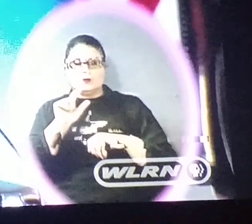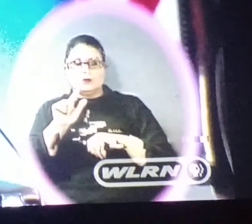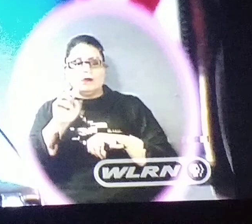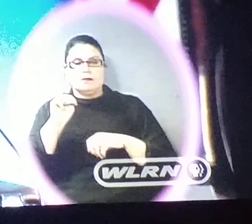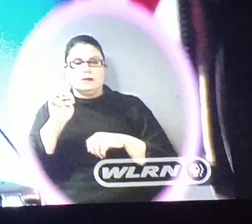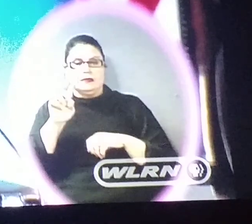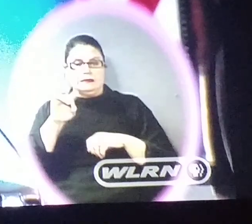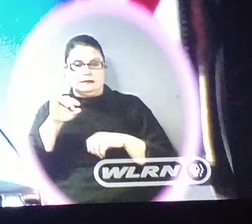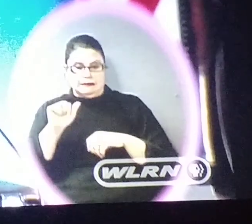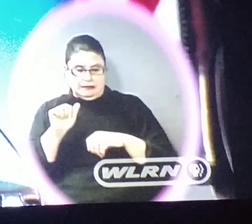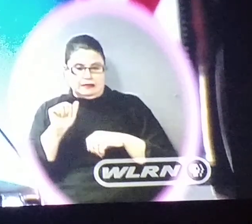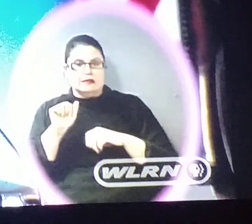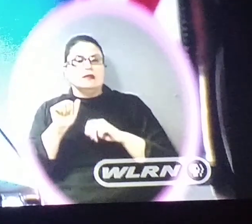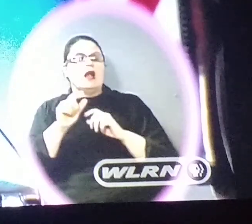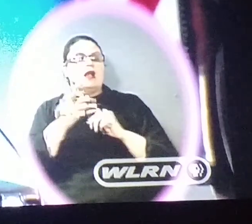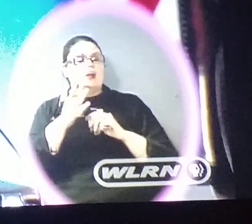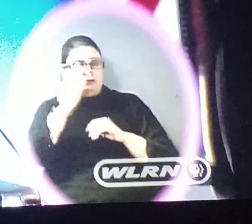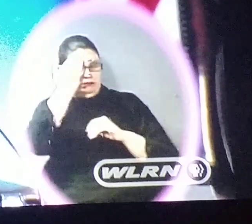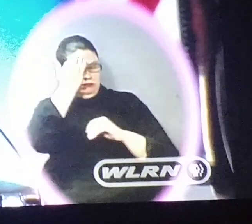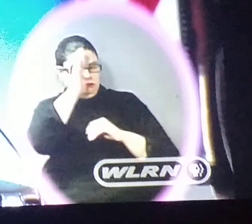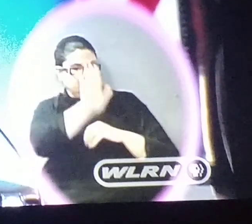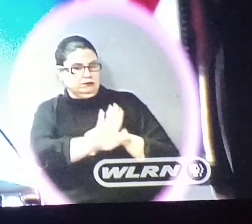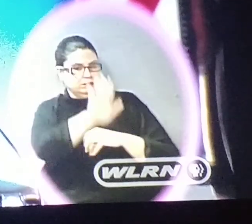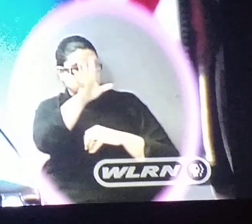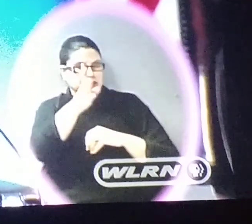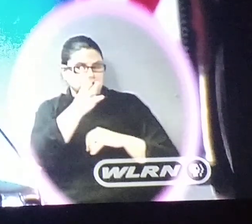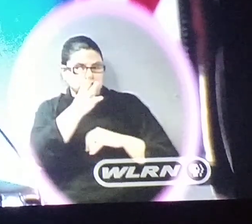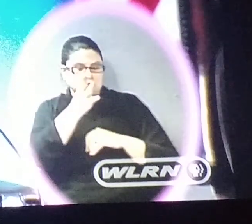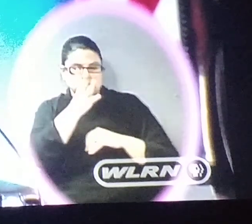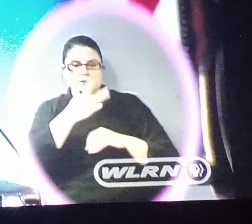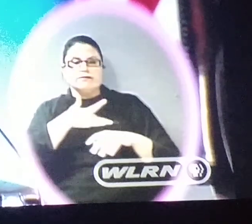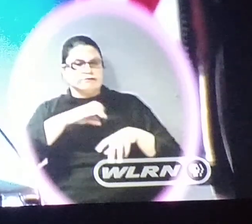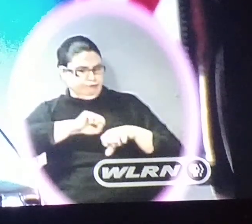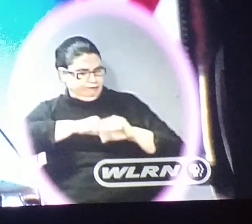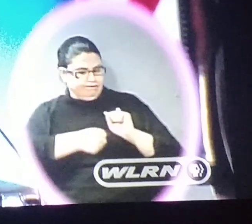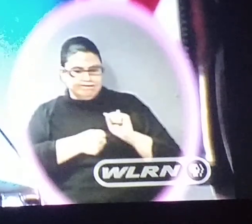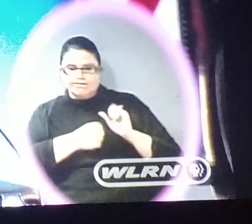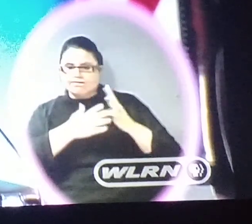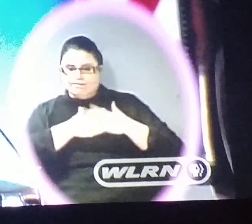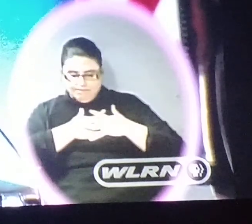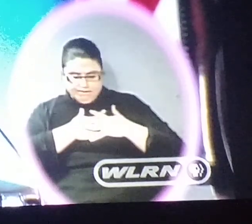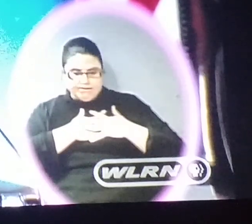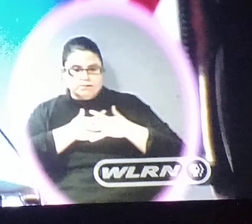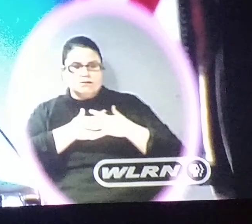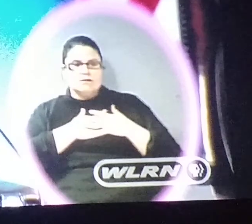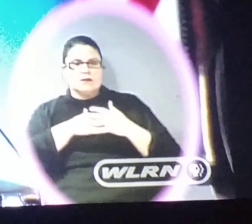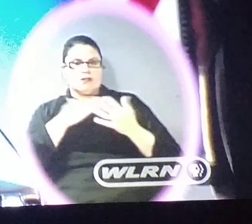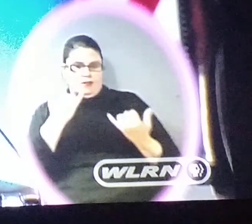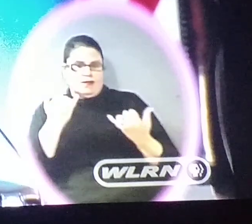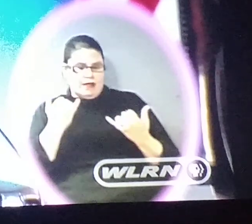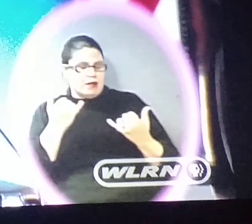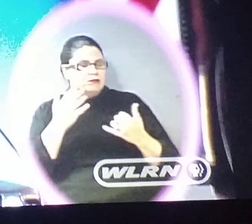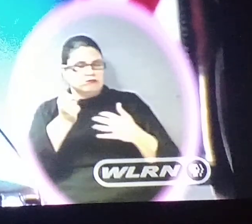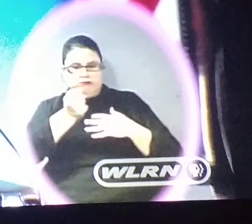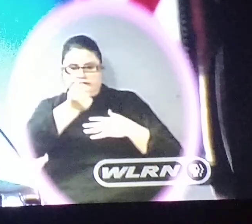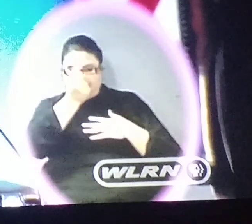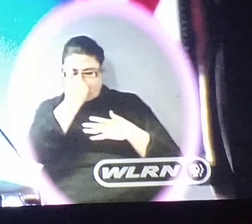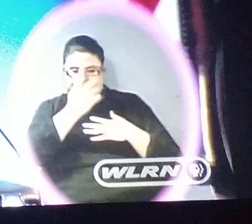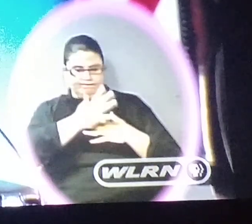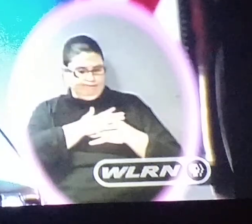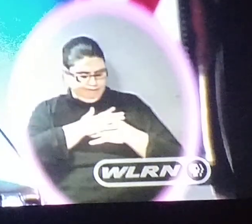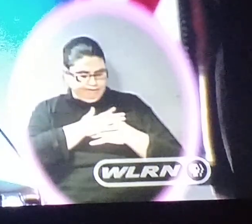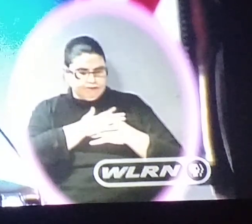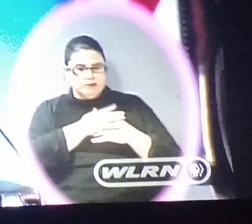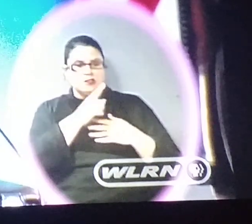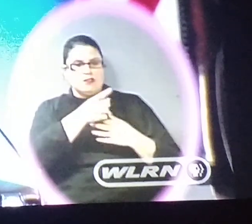spoken with, and my heart is 100% with this family and during their time of grief. Has requested